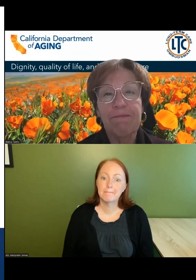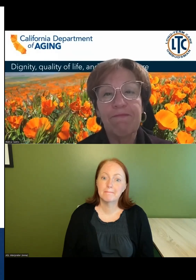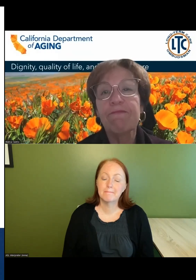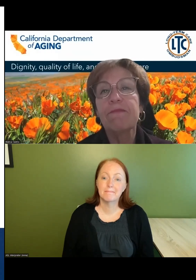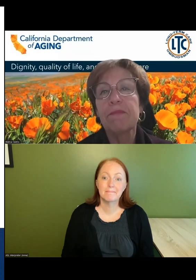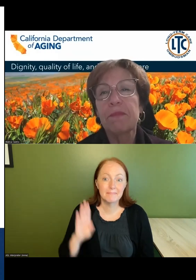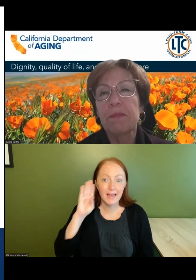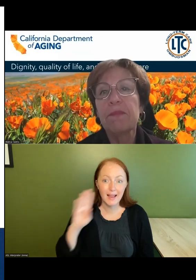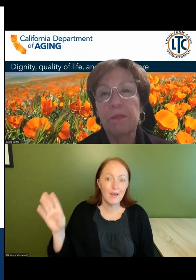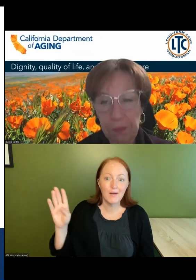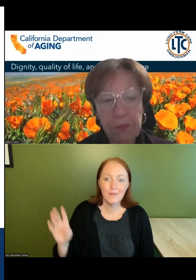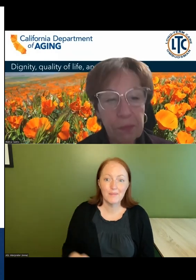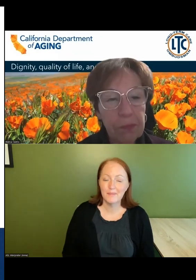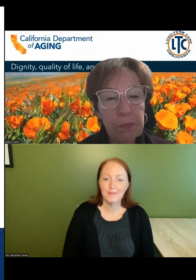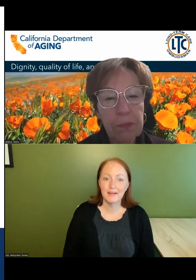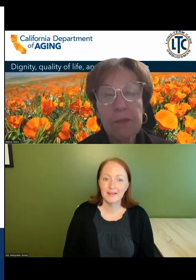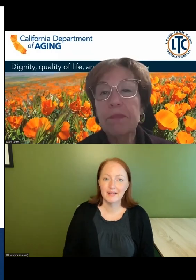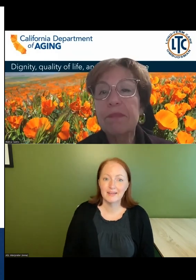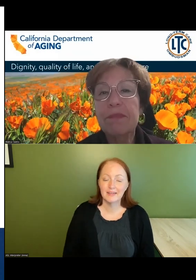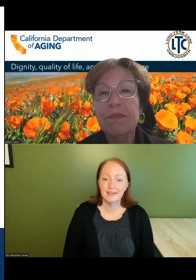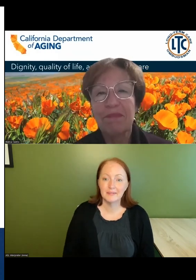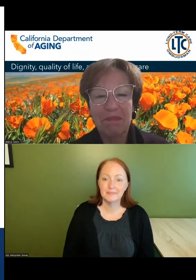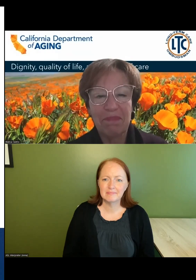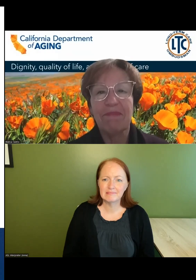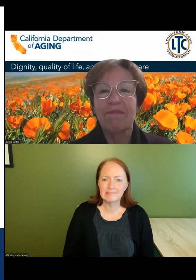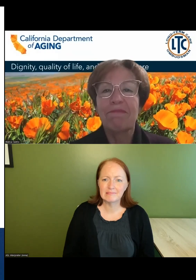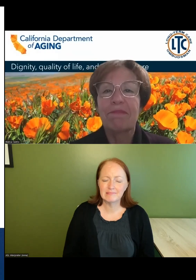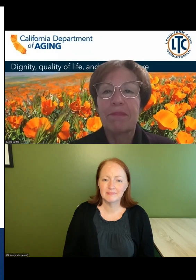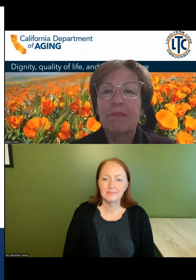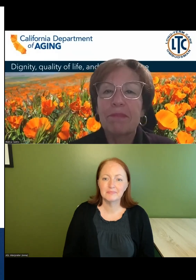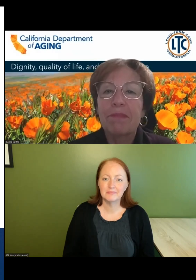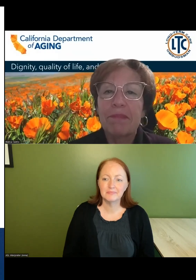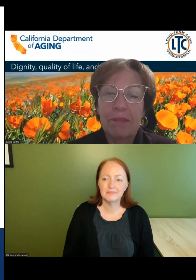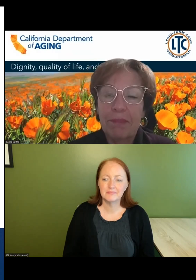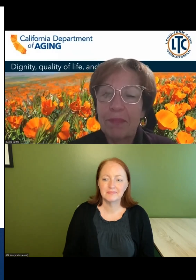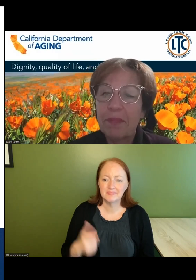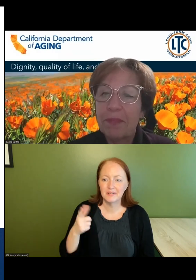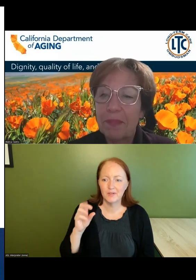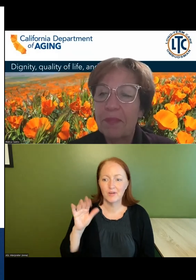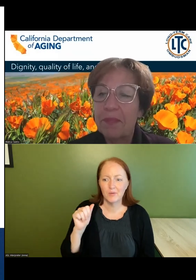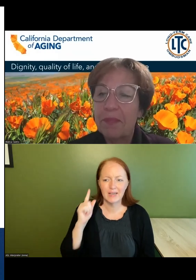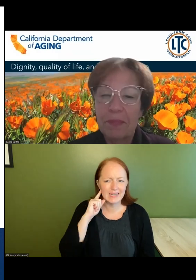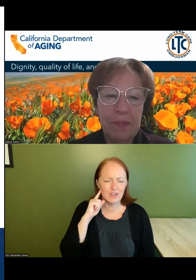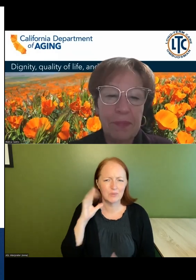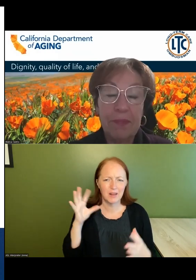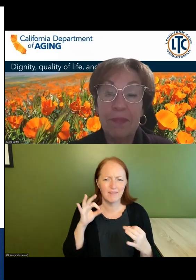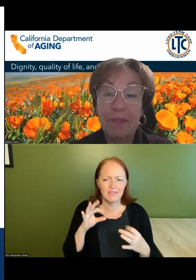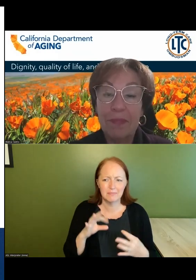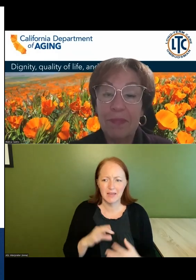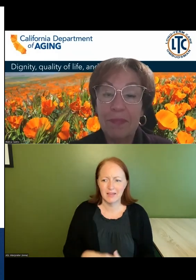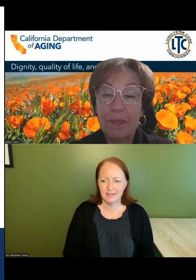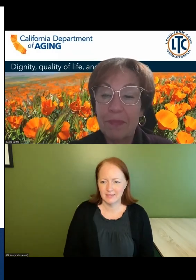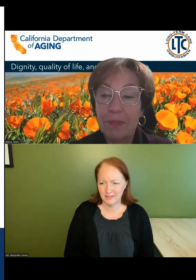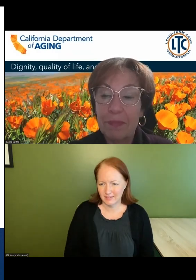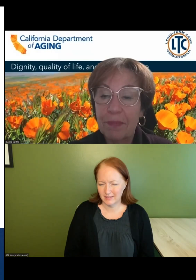Hello? Hello? Oh. Hi, Gloria. We can hear you. We're getting a lot of static and